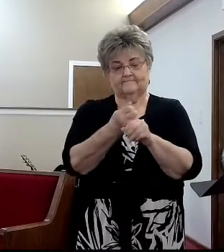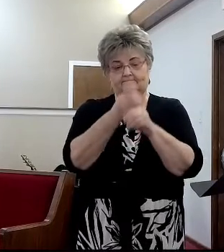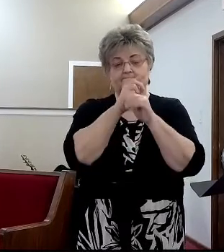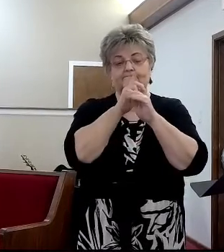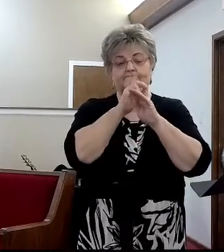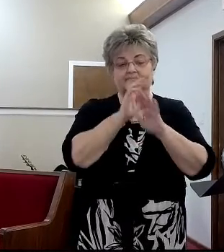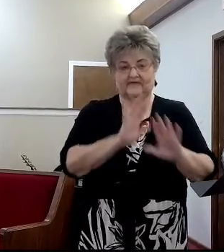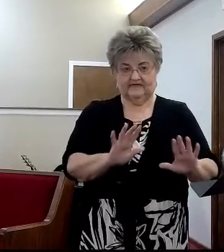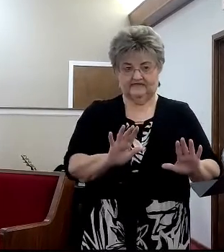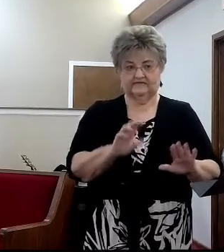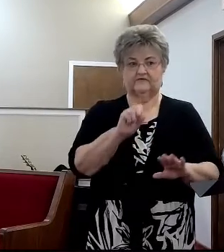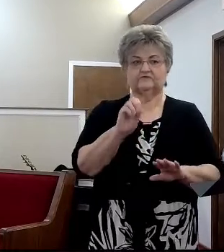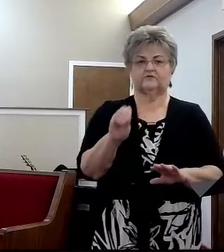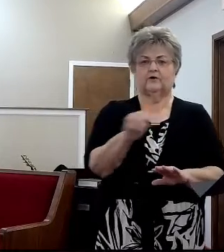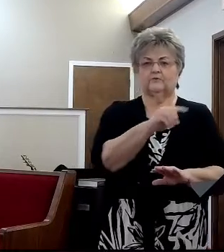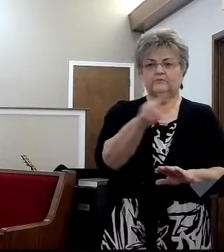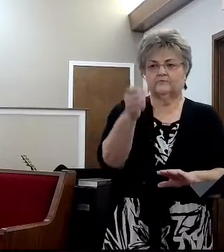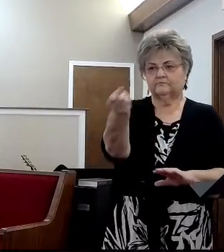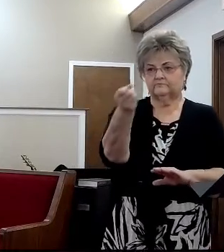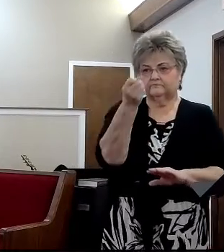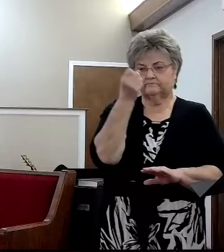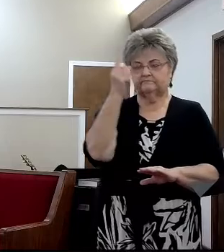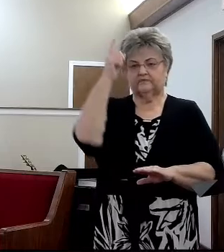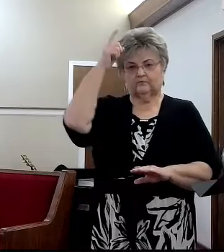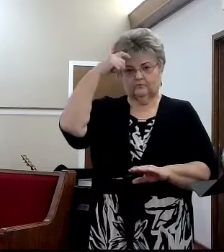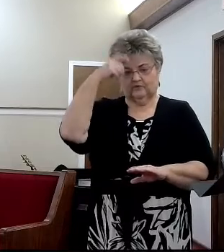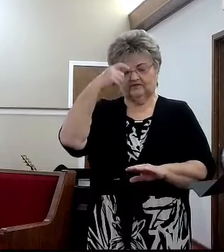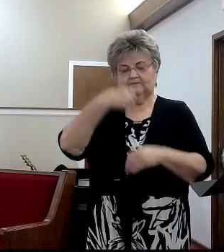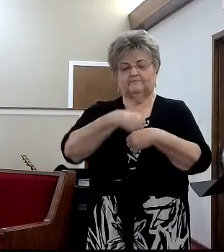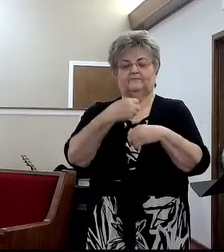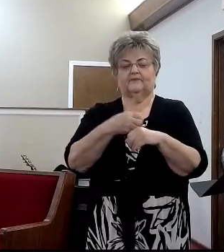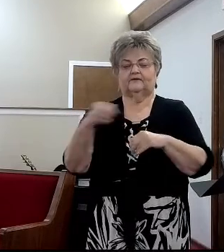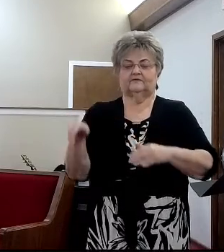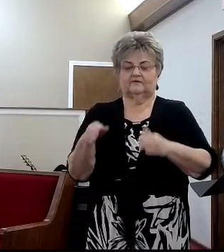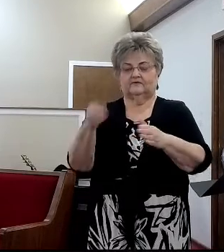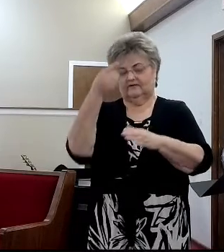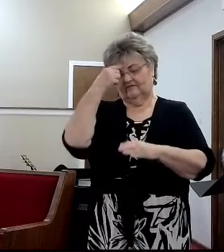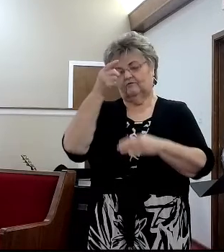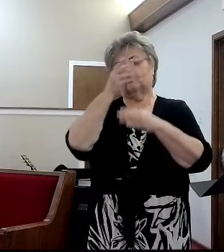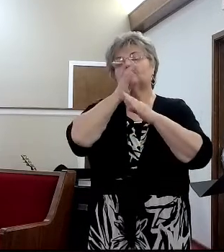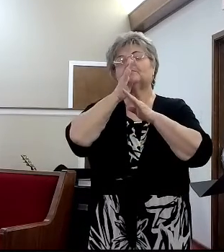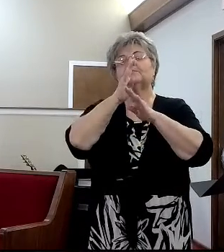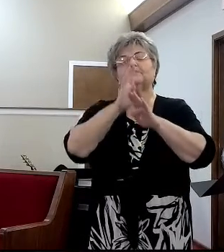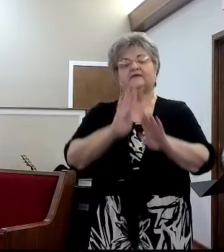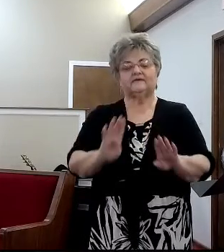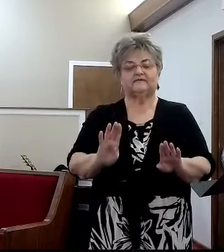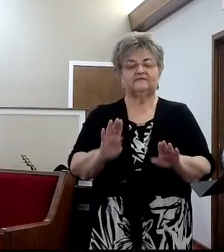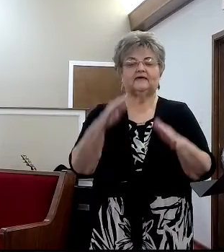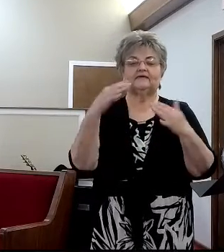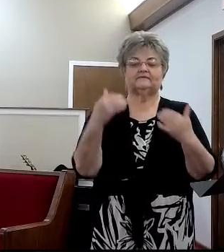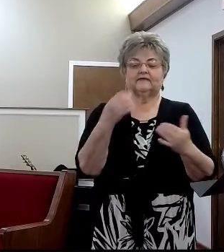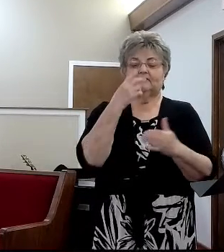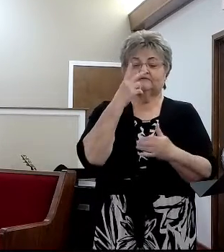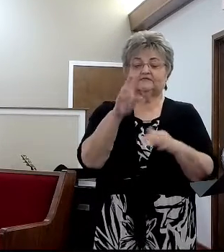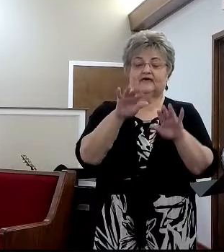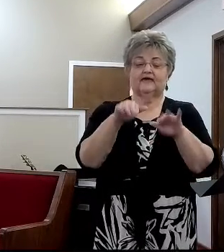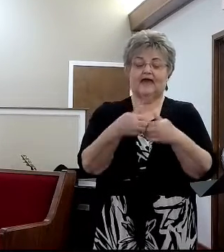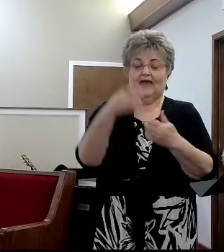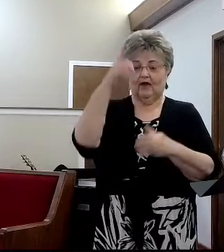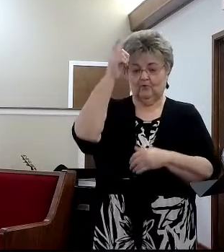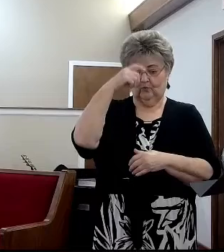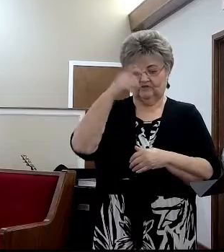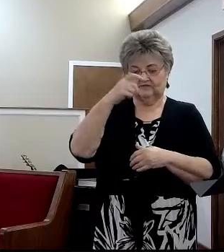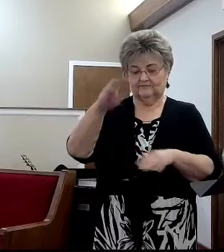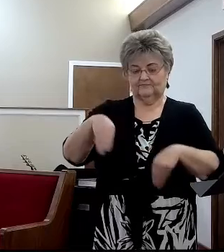So you can see that wisdom paves the way to peace. Now let's look how wisdom provides